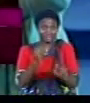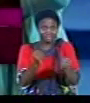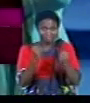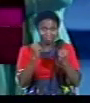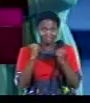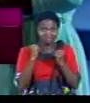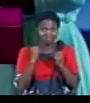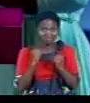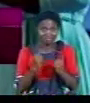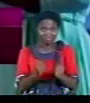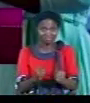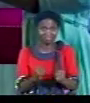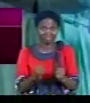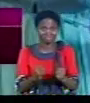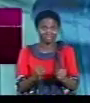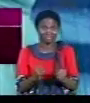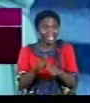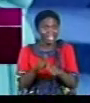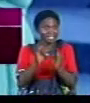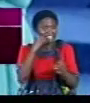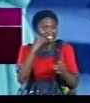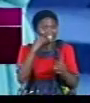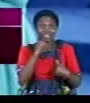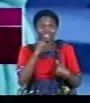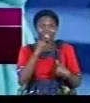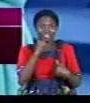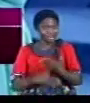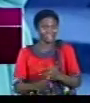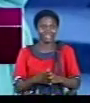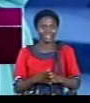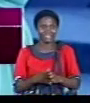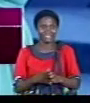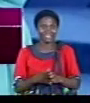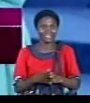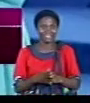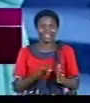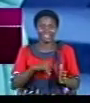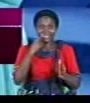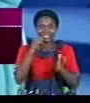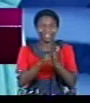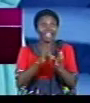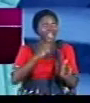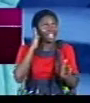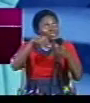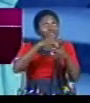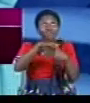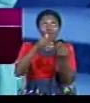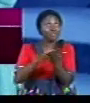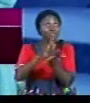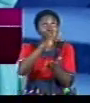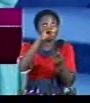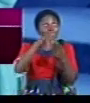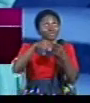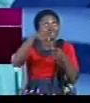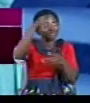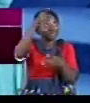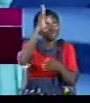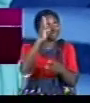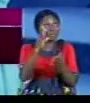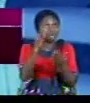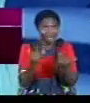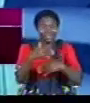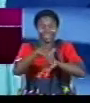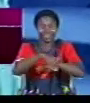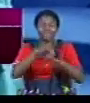as though she never gave birth. Praise the Lord. I am so happy, and I said, I will return all the glory to God tonight. Praise the Lord.